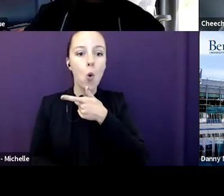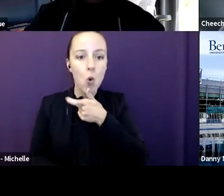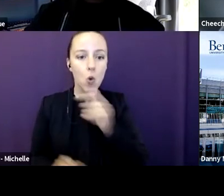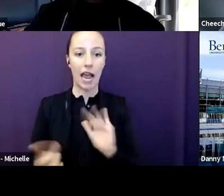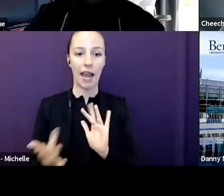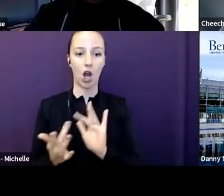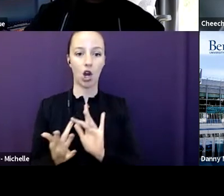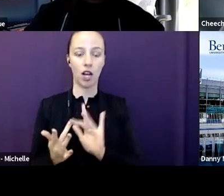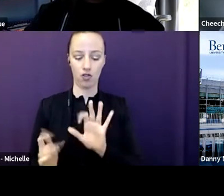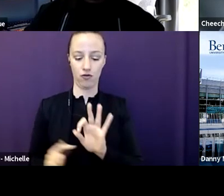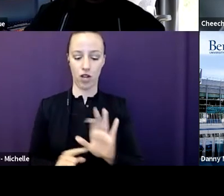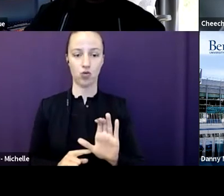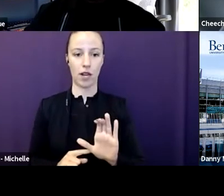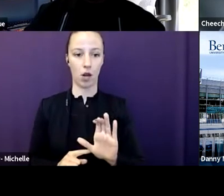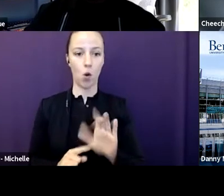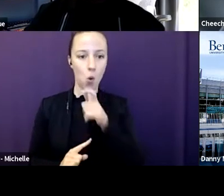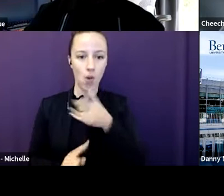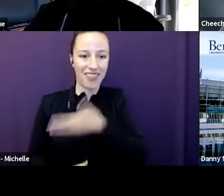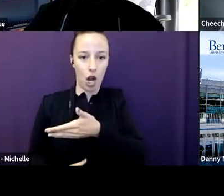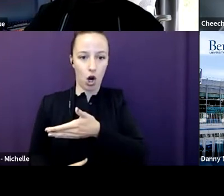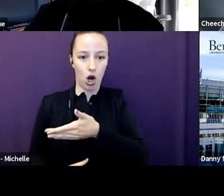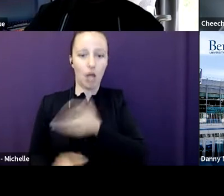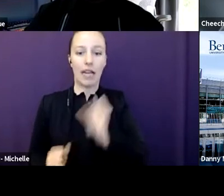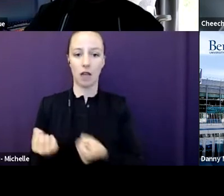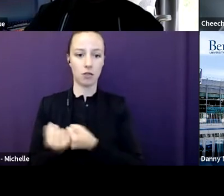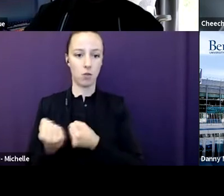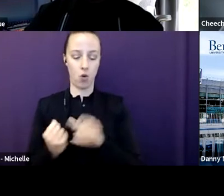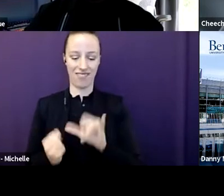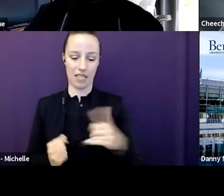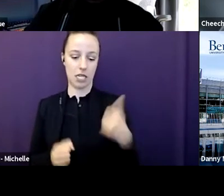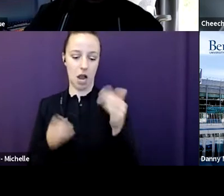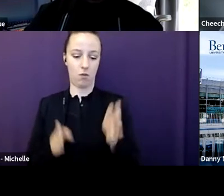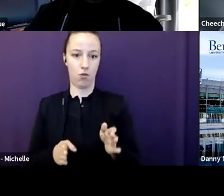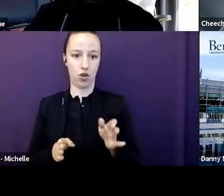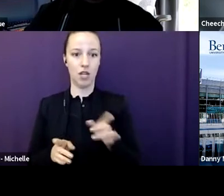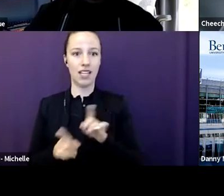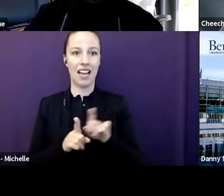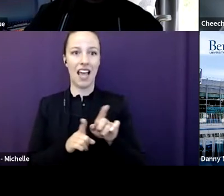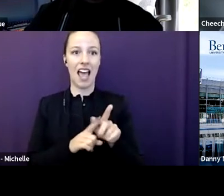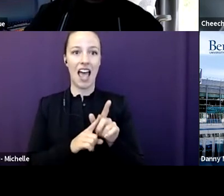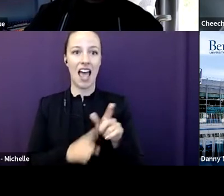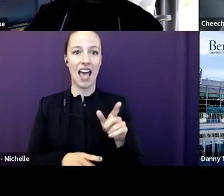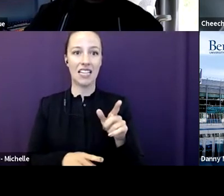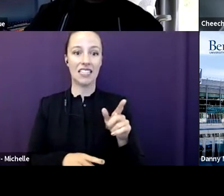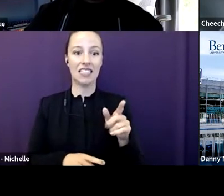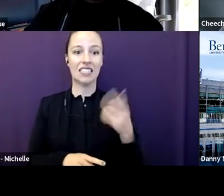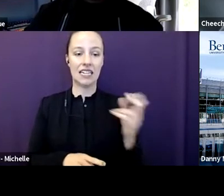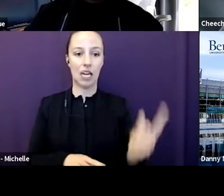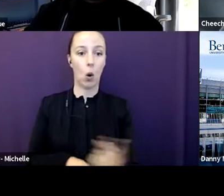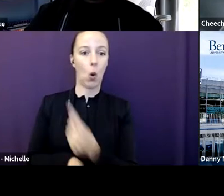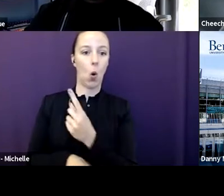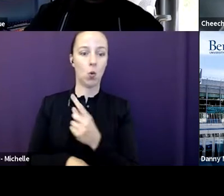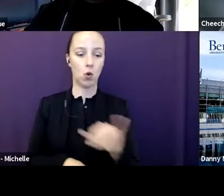at Fresno City College to help support this youngster? He goes up to board in June, and I